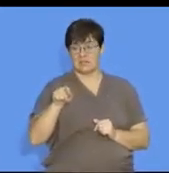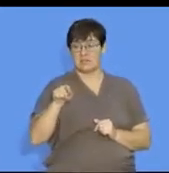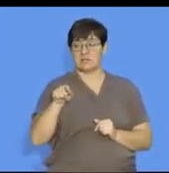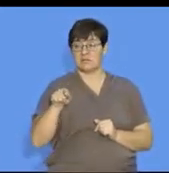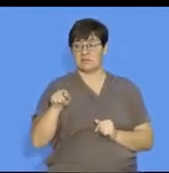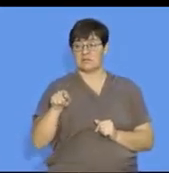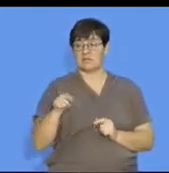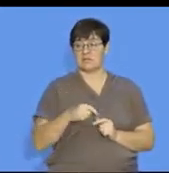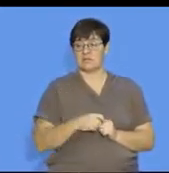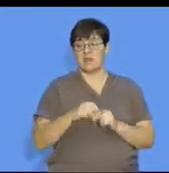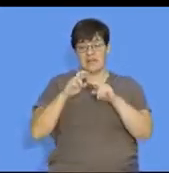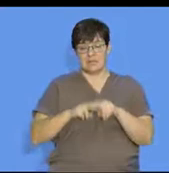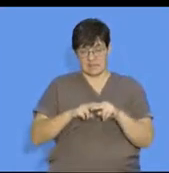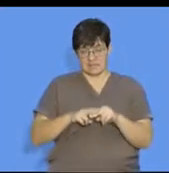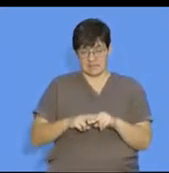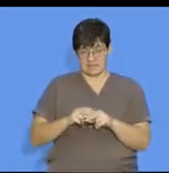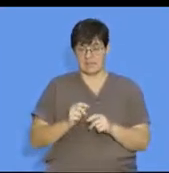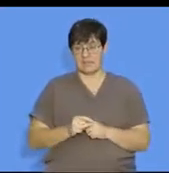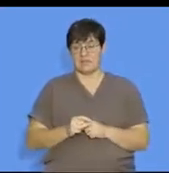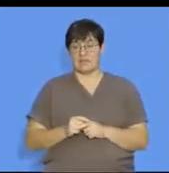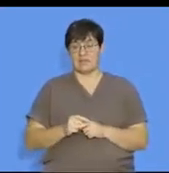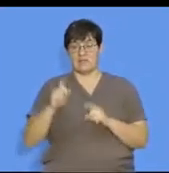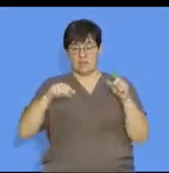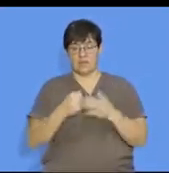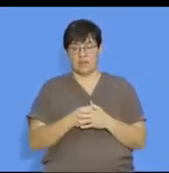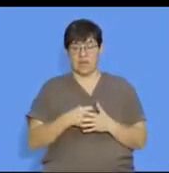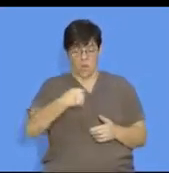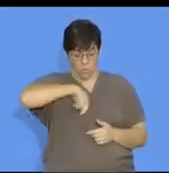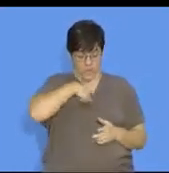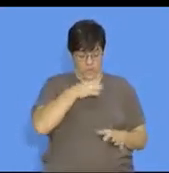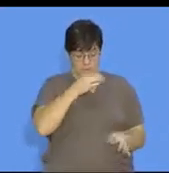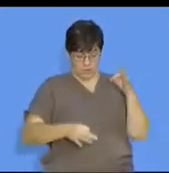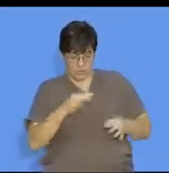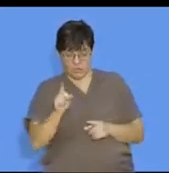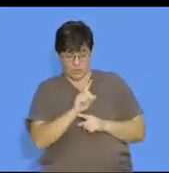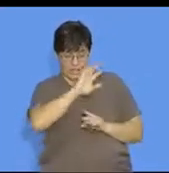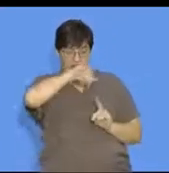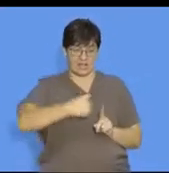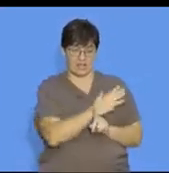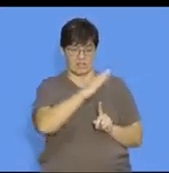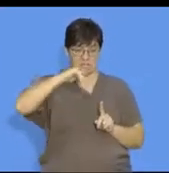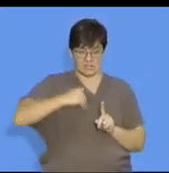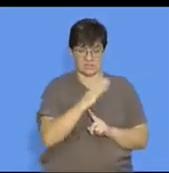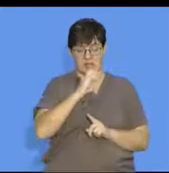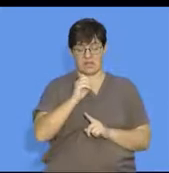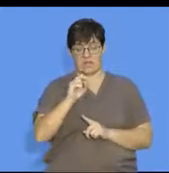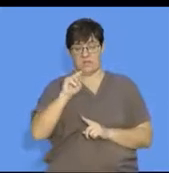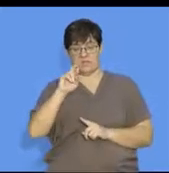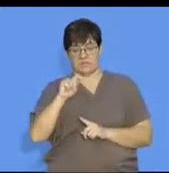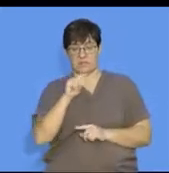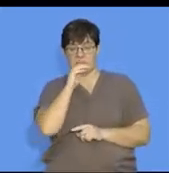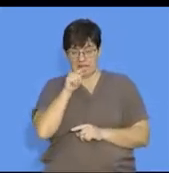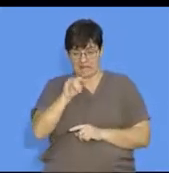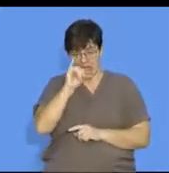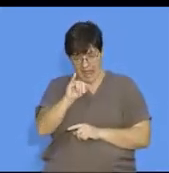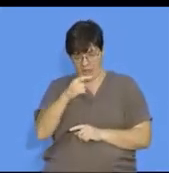So this is our dependent variable. We manipulated the current, okay, which